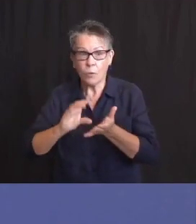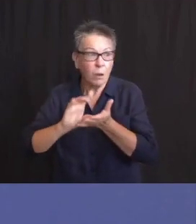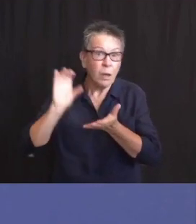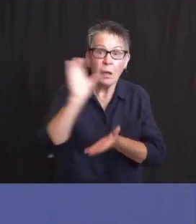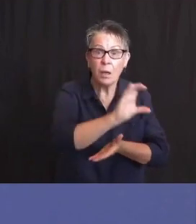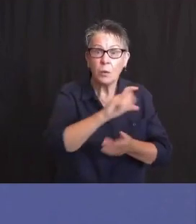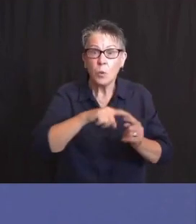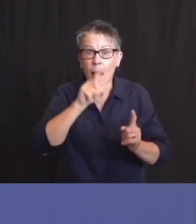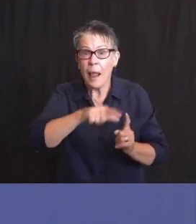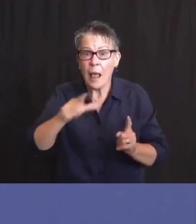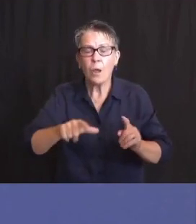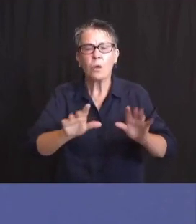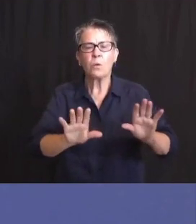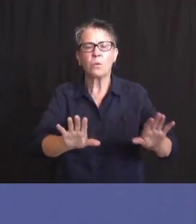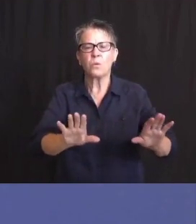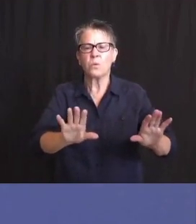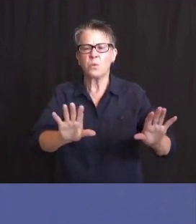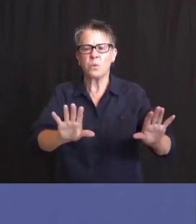need statutory